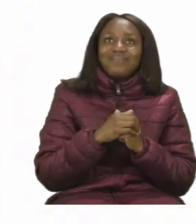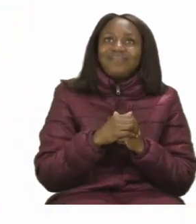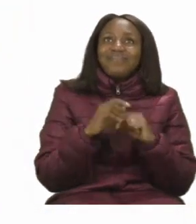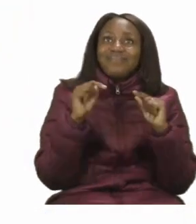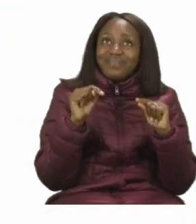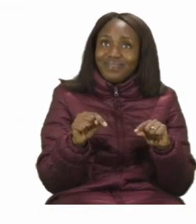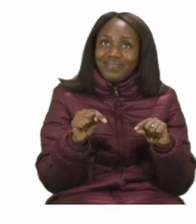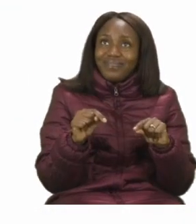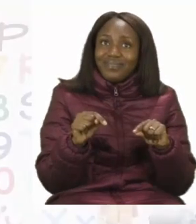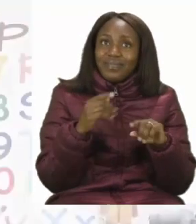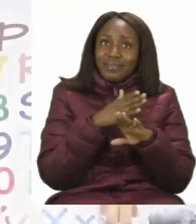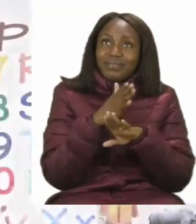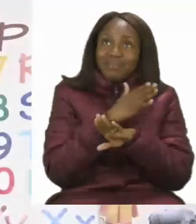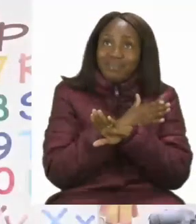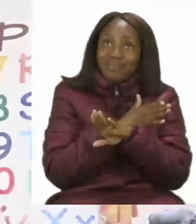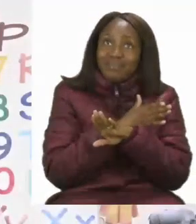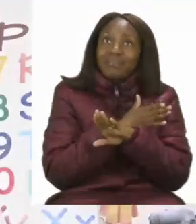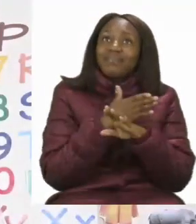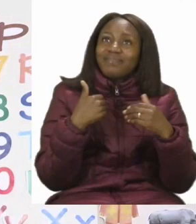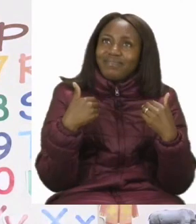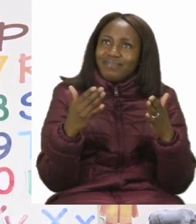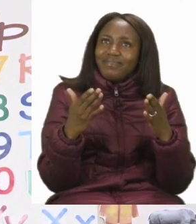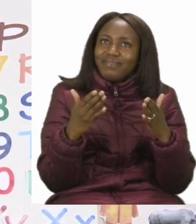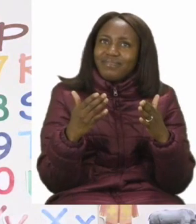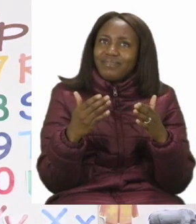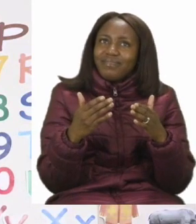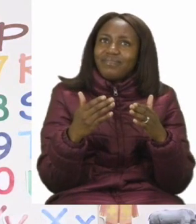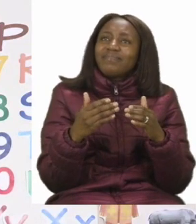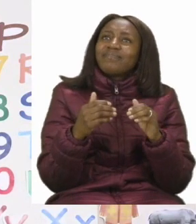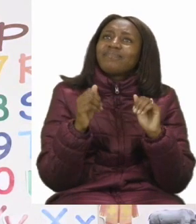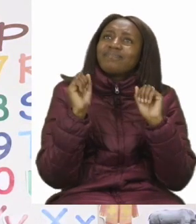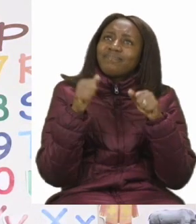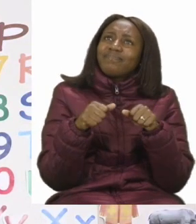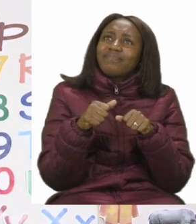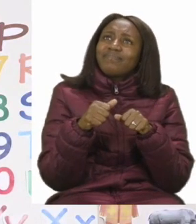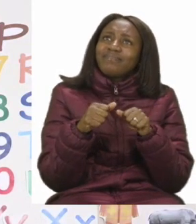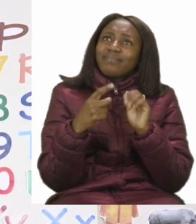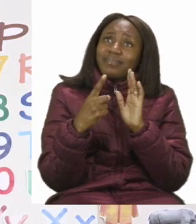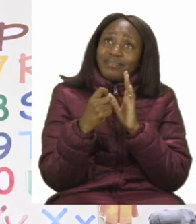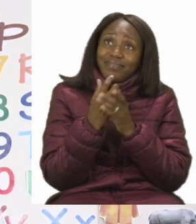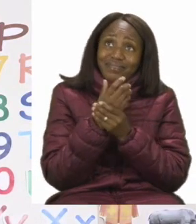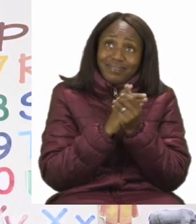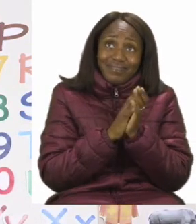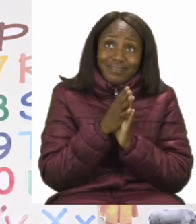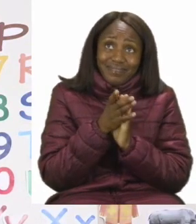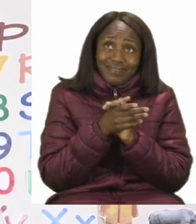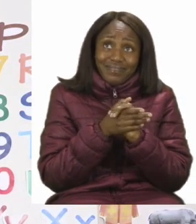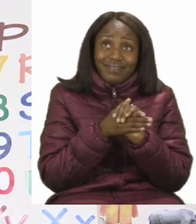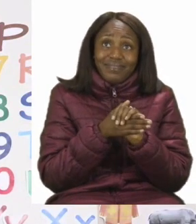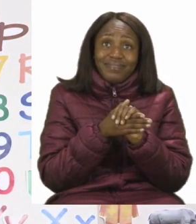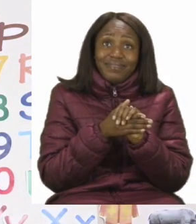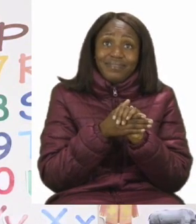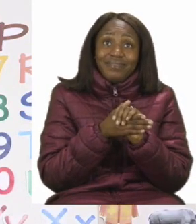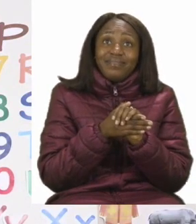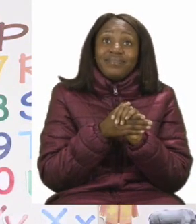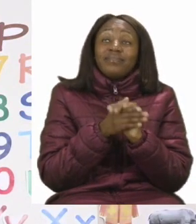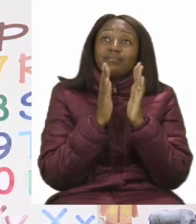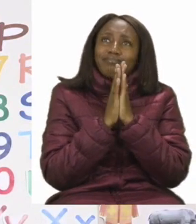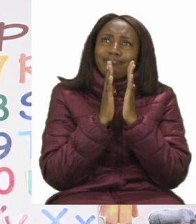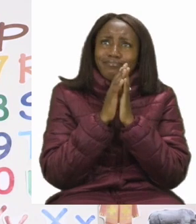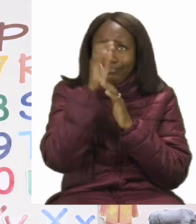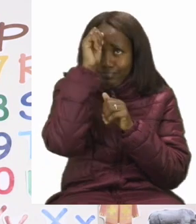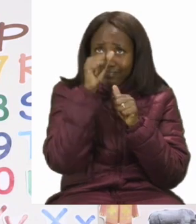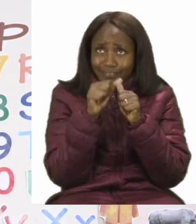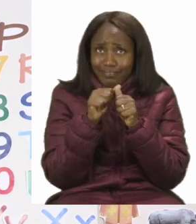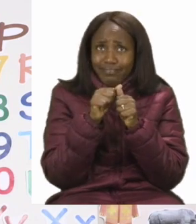Now, before we get into anything, we have to remember to sanitize. Now remember, boys